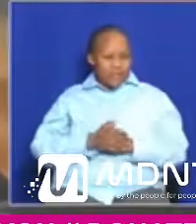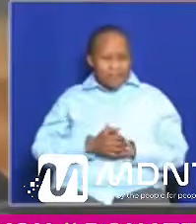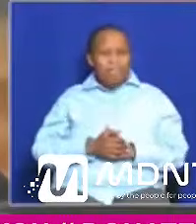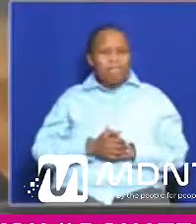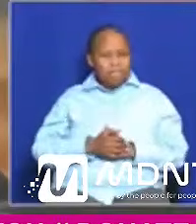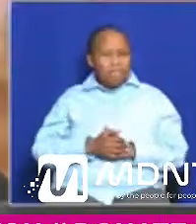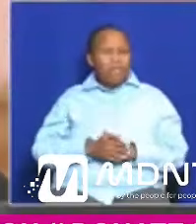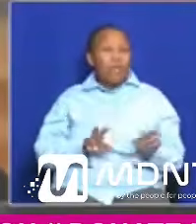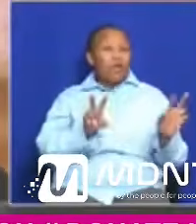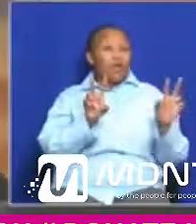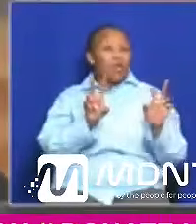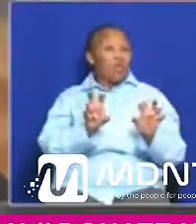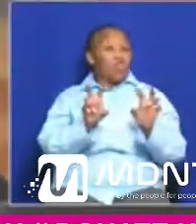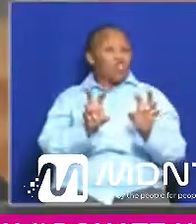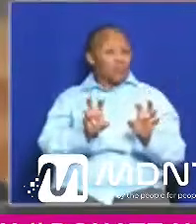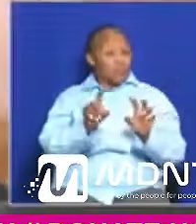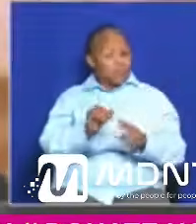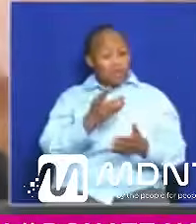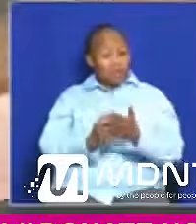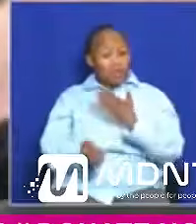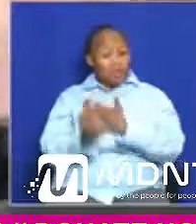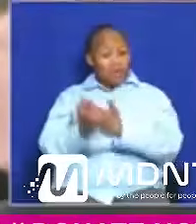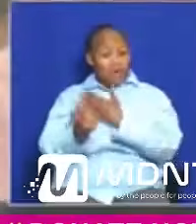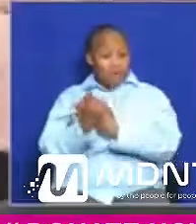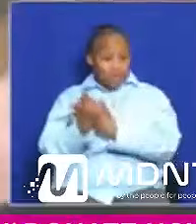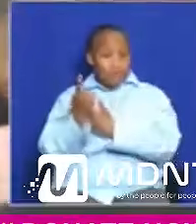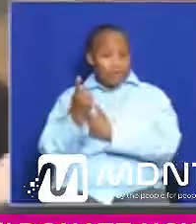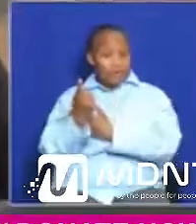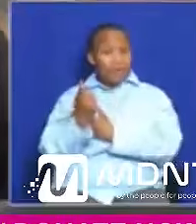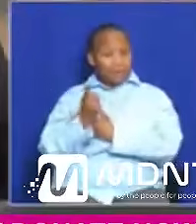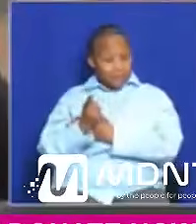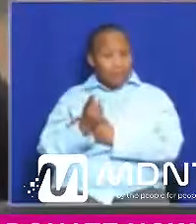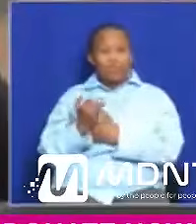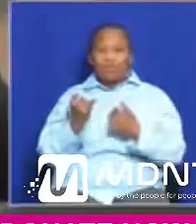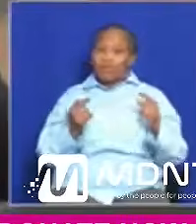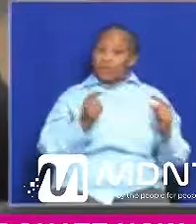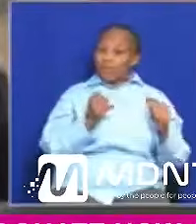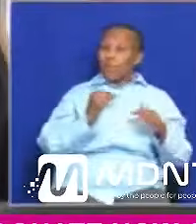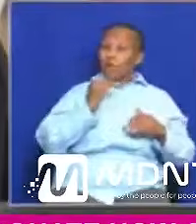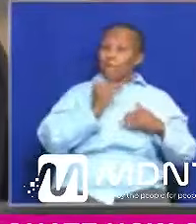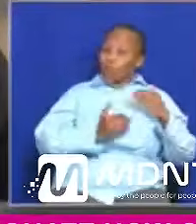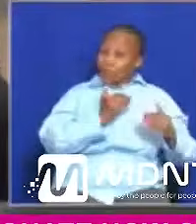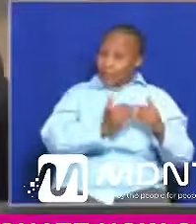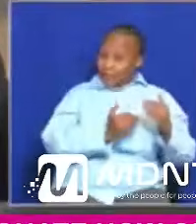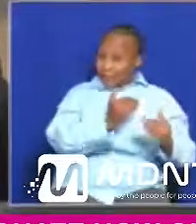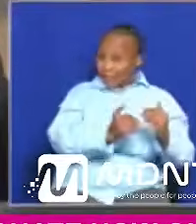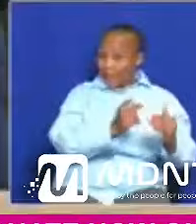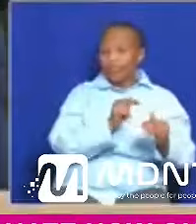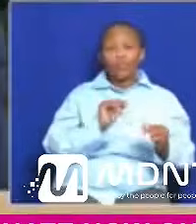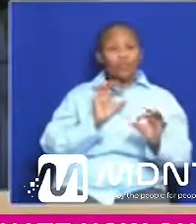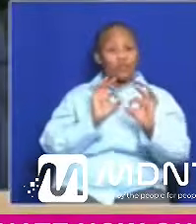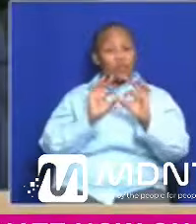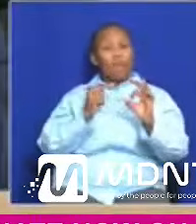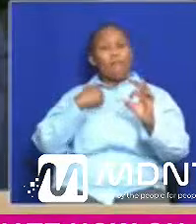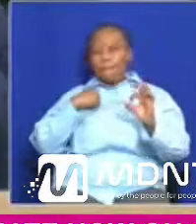raised as you've invited me to in a criminal yes. trial vis-a-vis the proceedings in this particular case. I'm saying now, and Yes. you